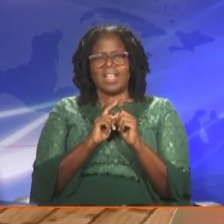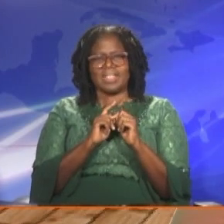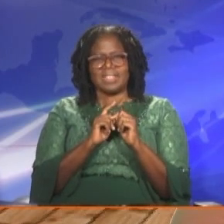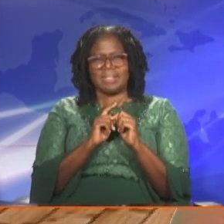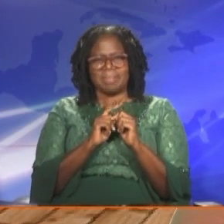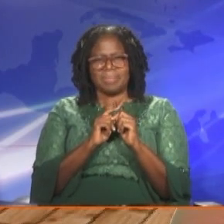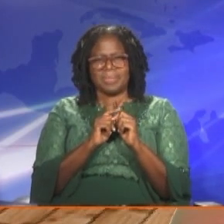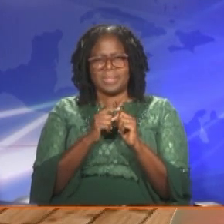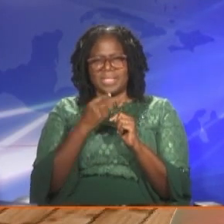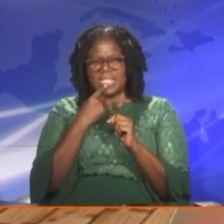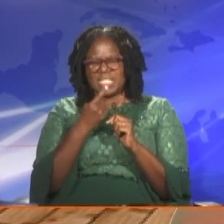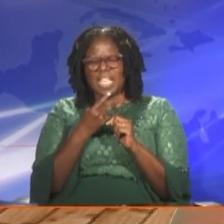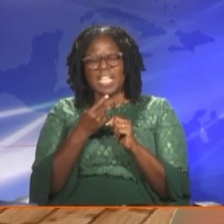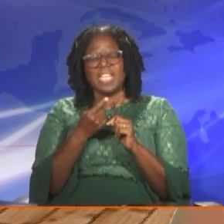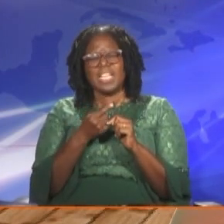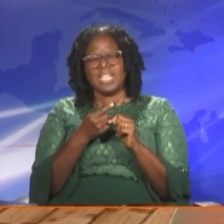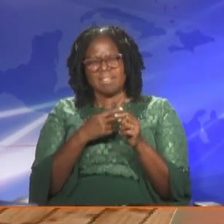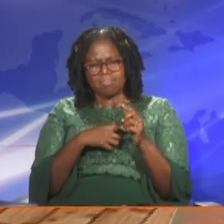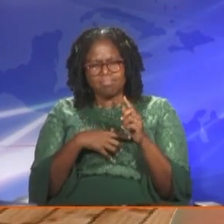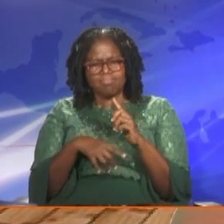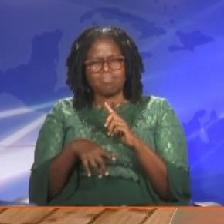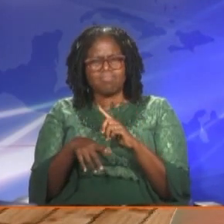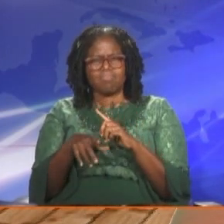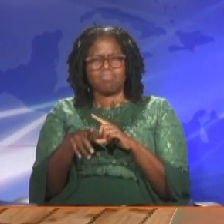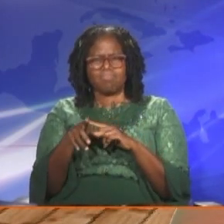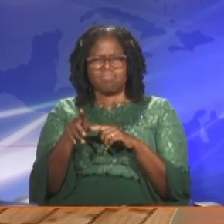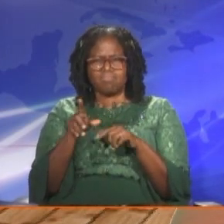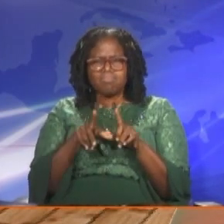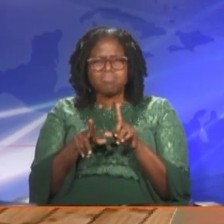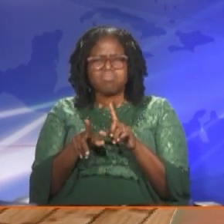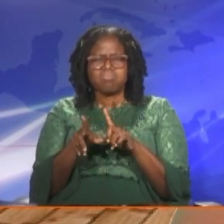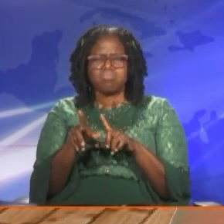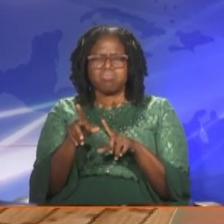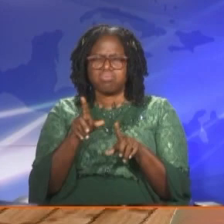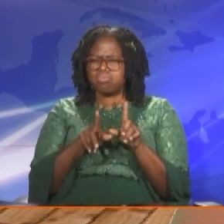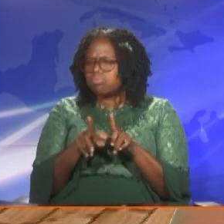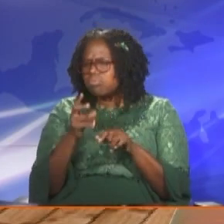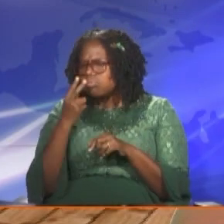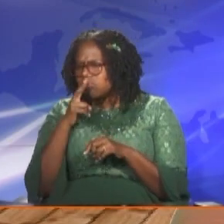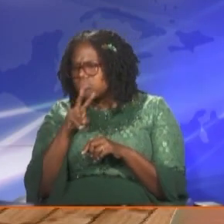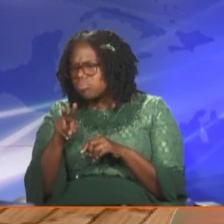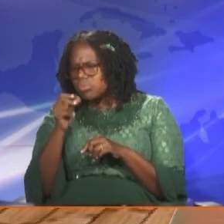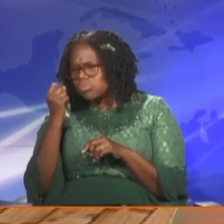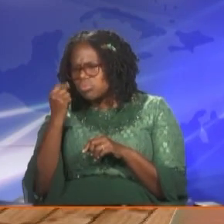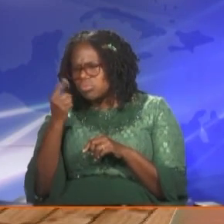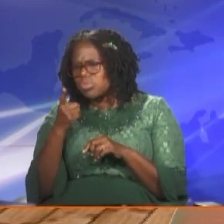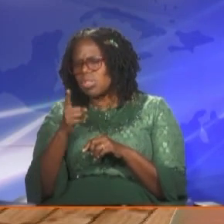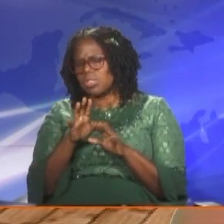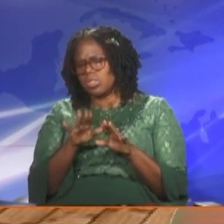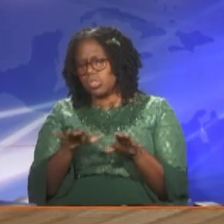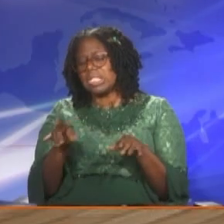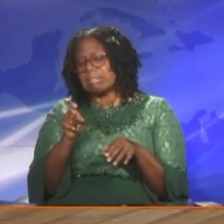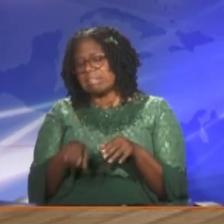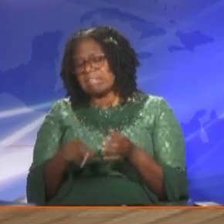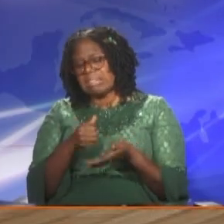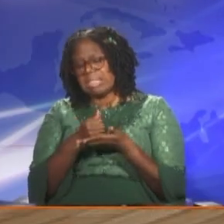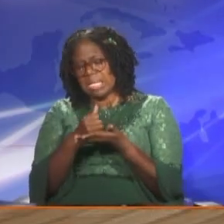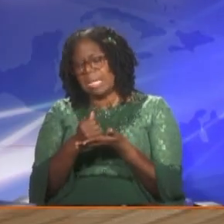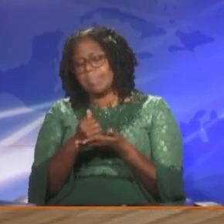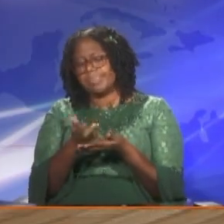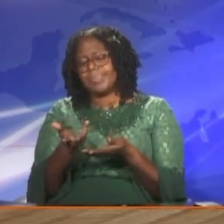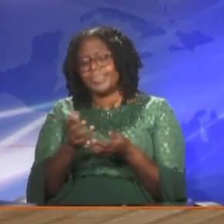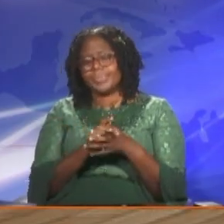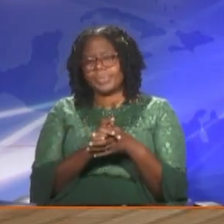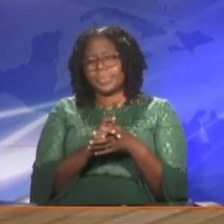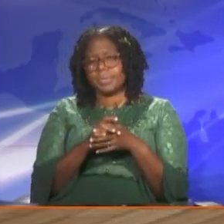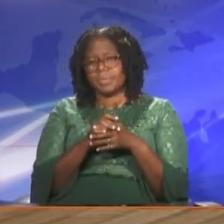some sure signs, actually, to recognize that a child is impoverished. And one of the things that stuck with me with what you